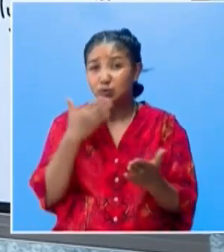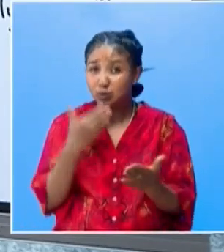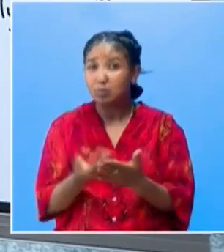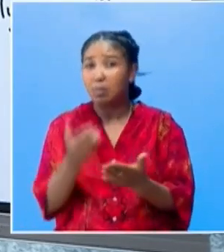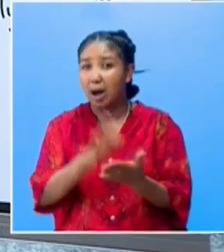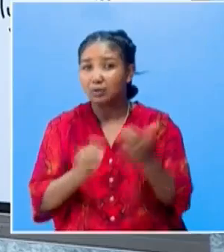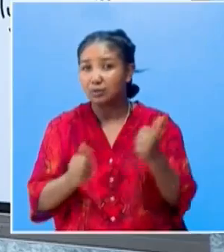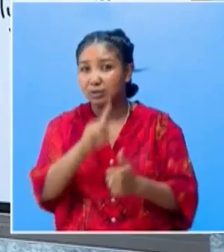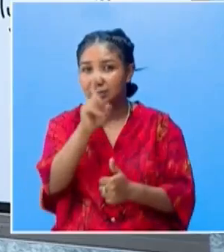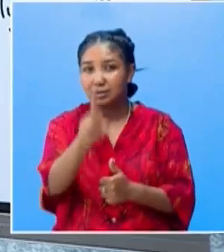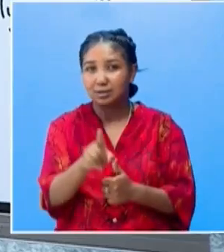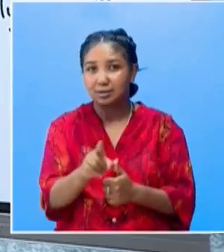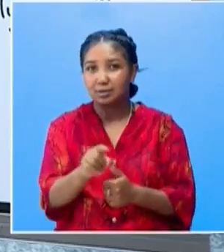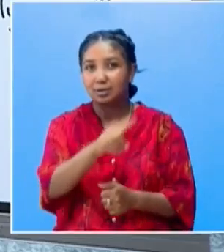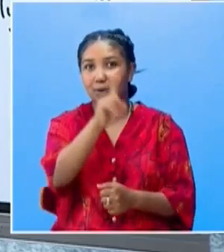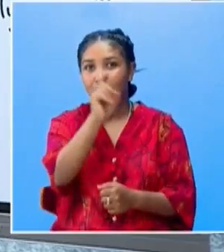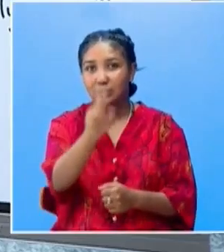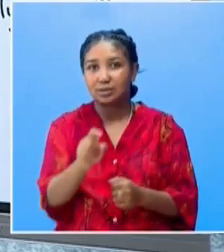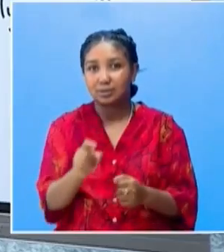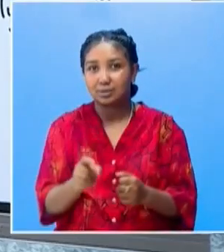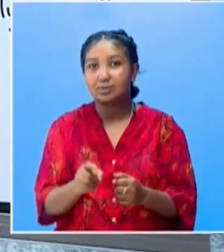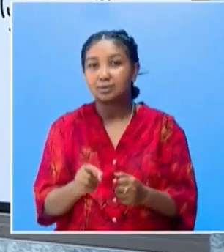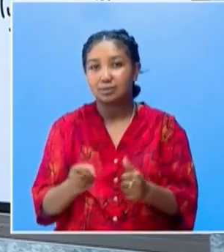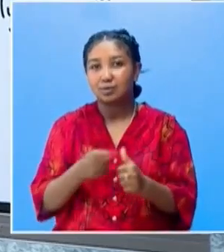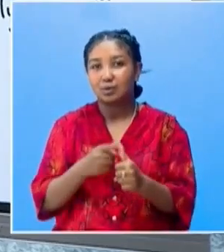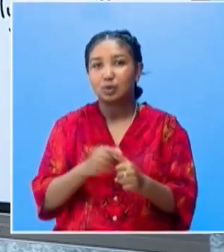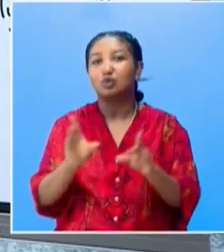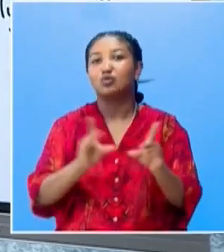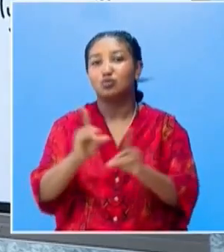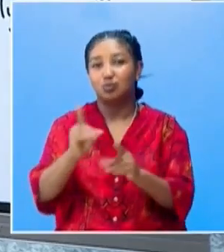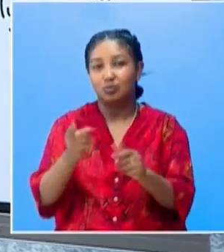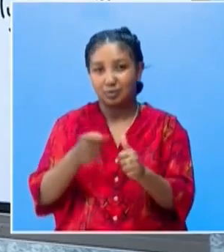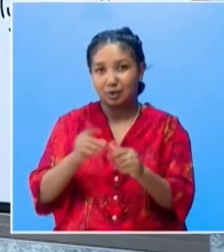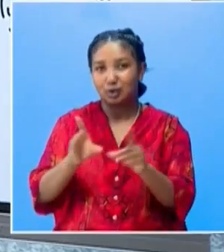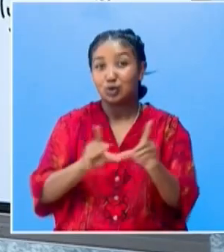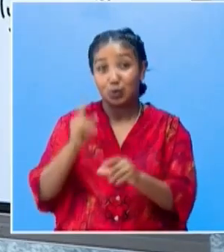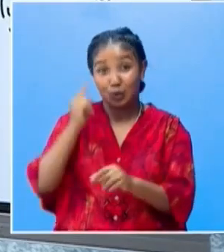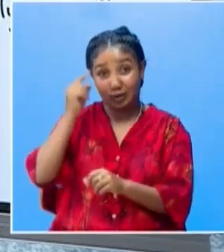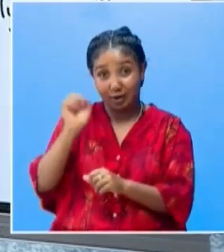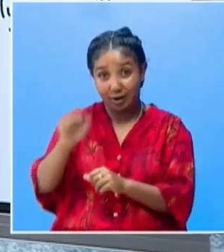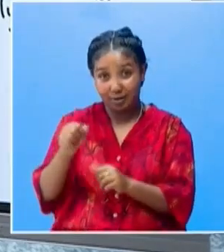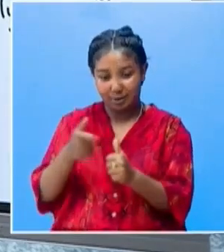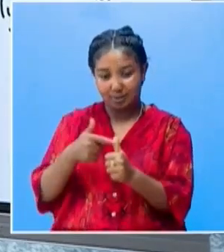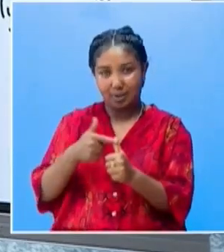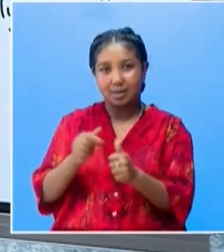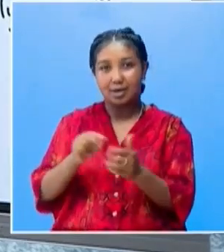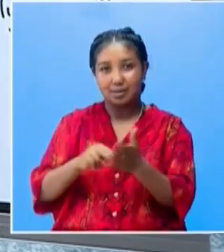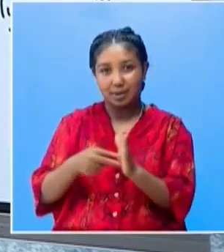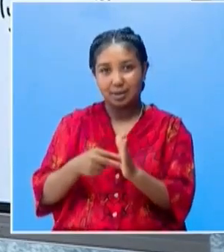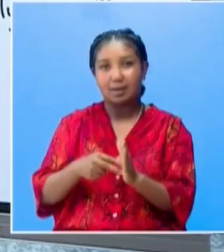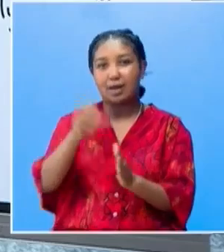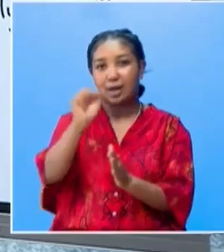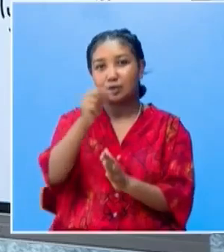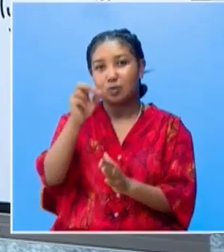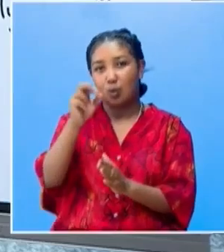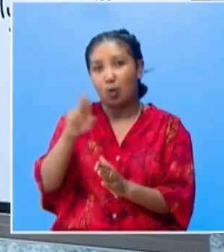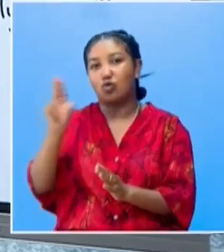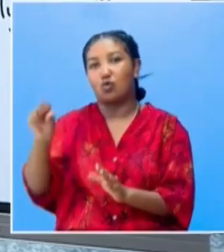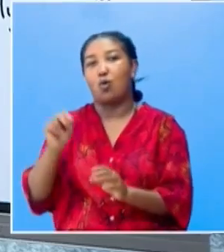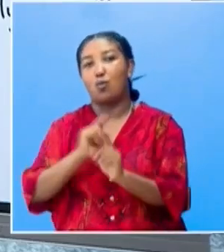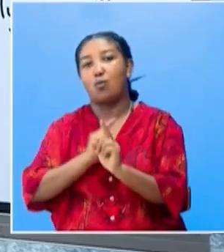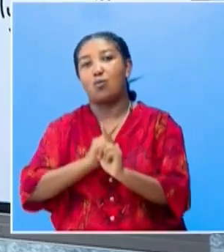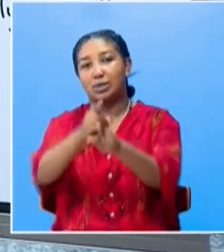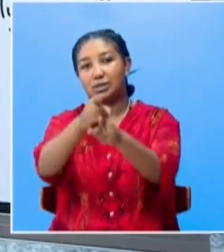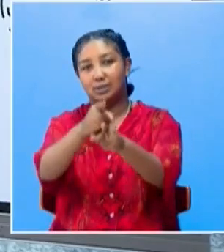someone. But the question begins by saying what? Do you think? Which means it is yes or no question.